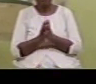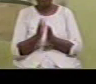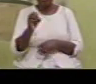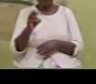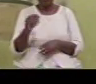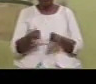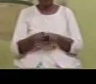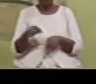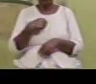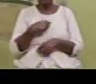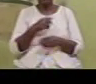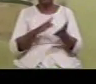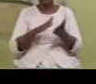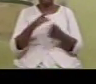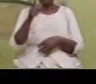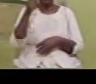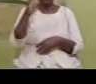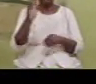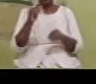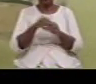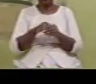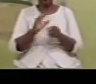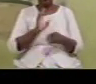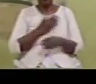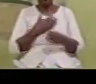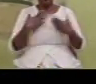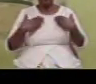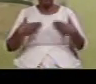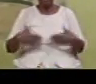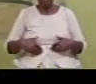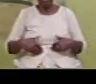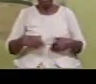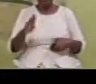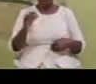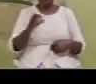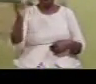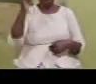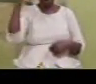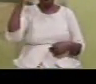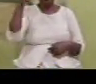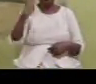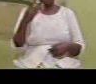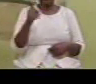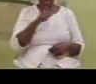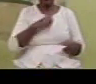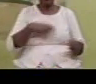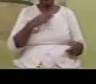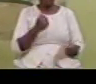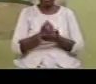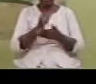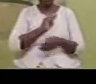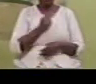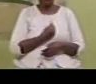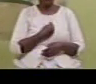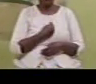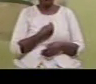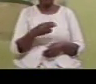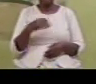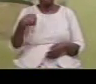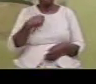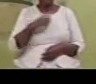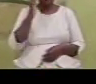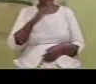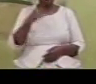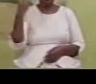God in our bodies. By the grace of God, God will help all of us. We always glorify God